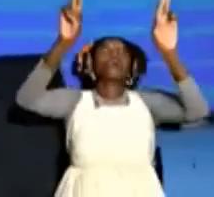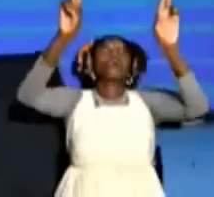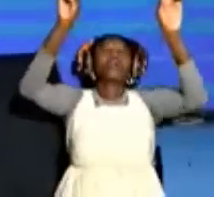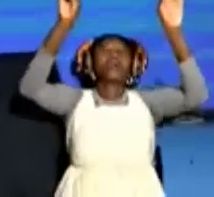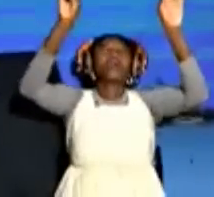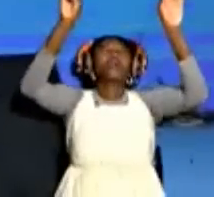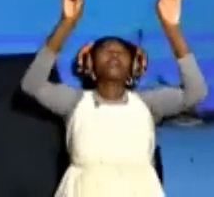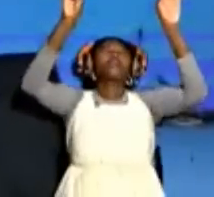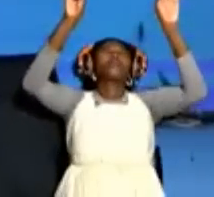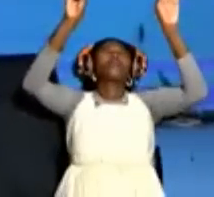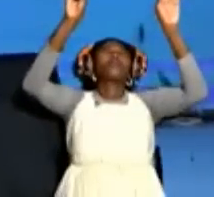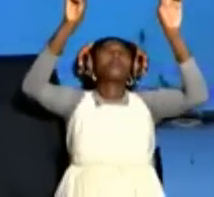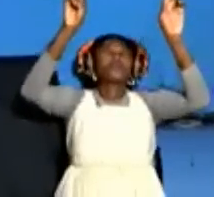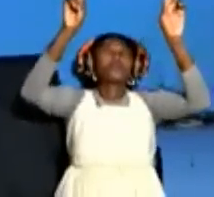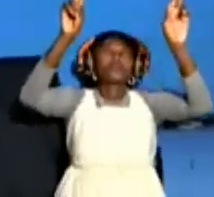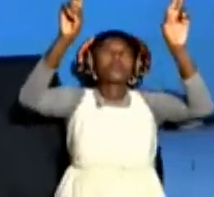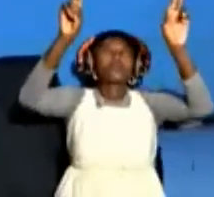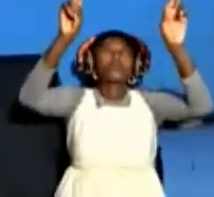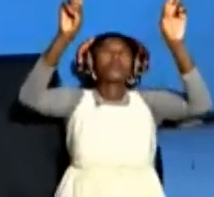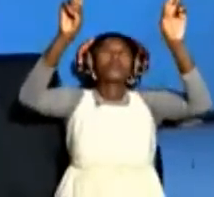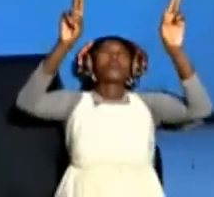Baby, it's okay.